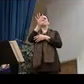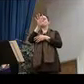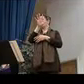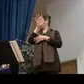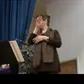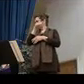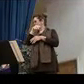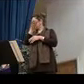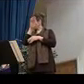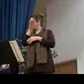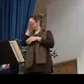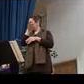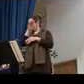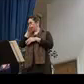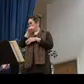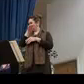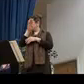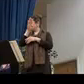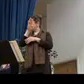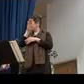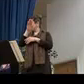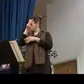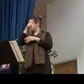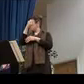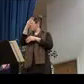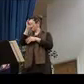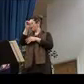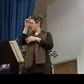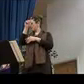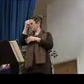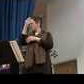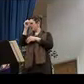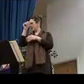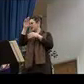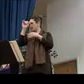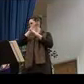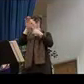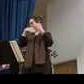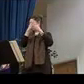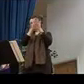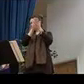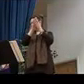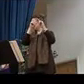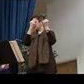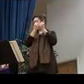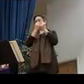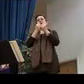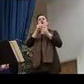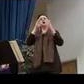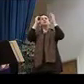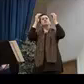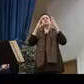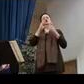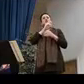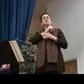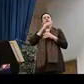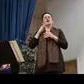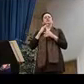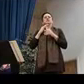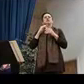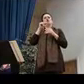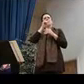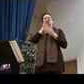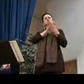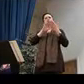Team. Stacey and Eva were nominated by the faculty and Great Falls College for membership into